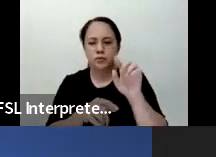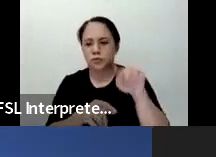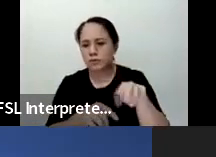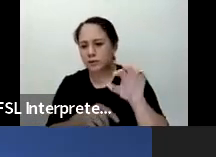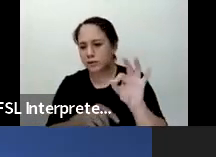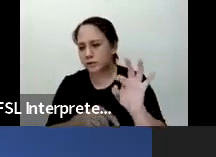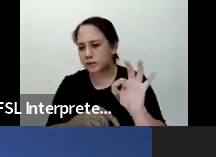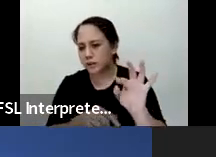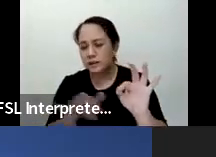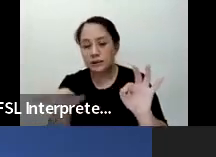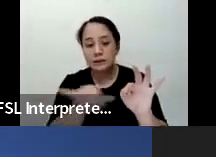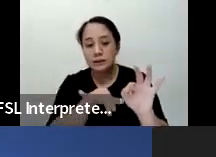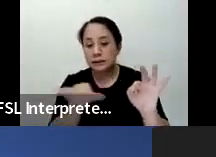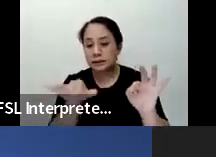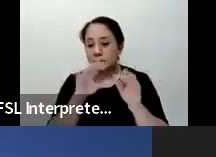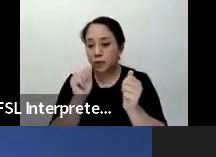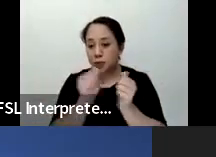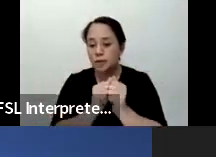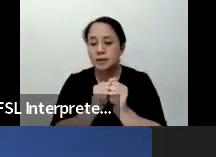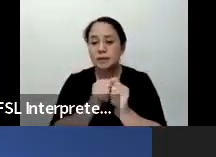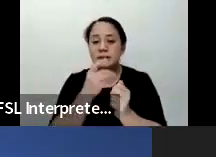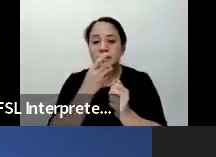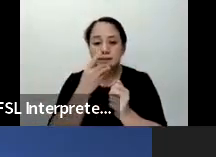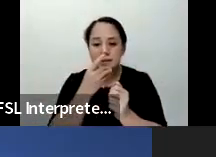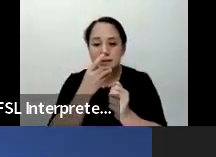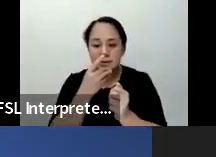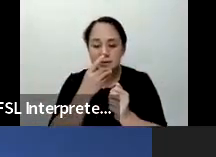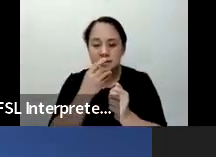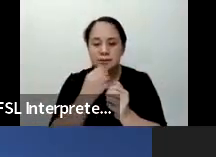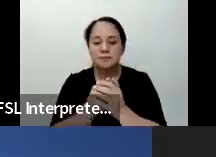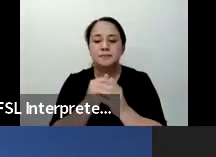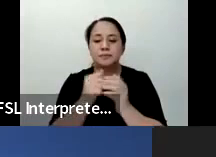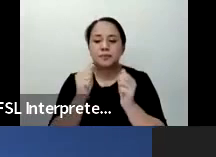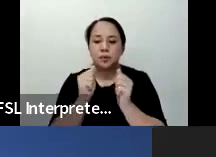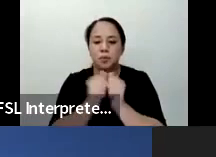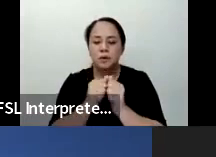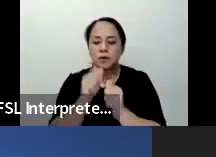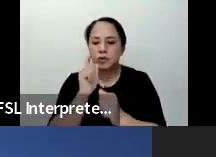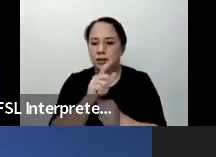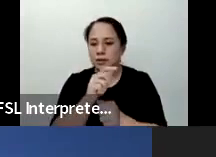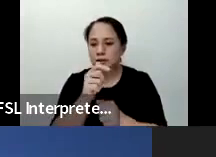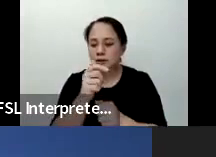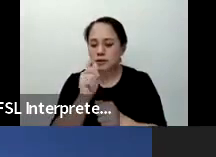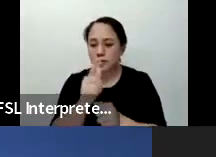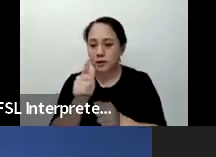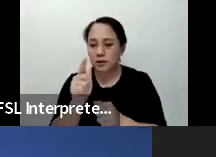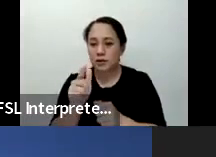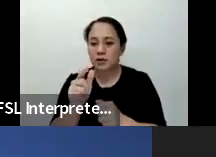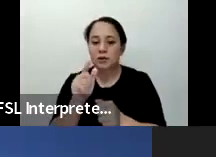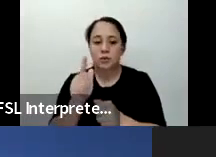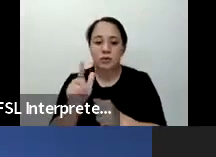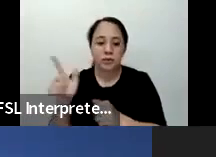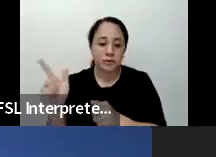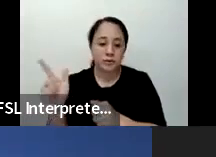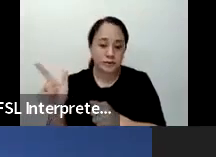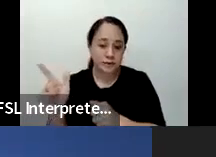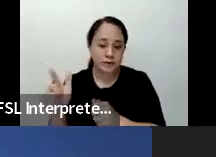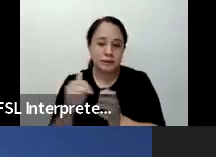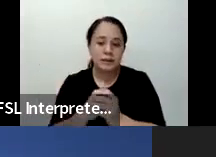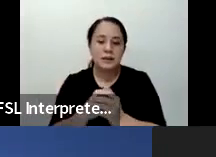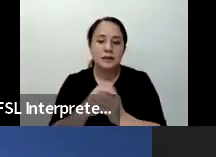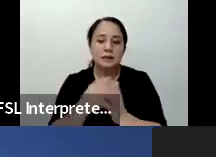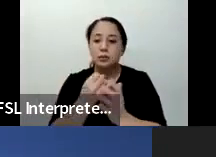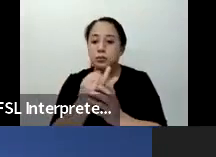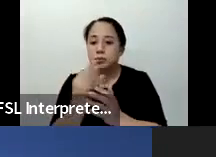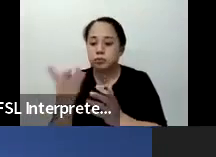same story goes with diabetes mellitus. We see for 2020 and especially in 2021 that the number